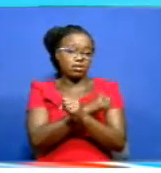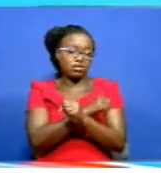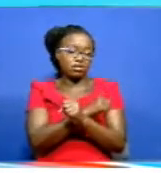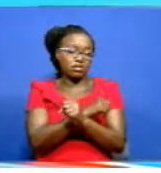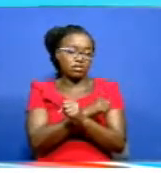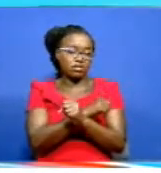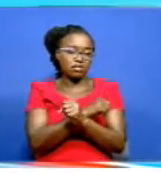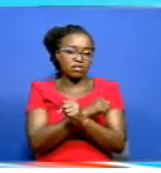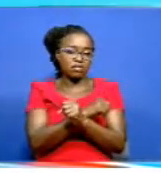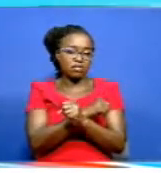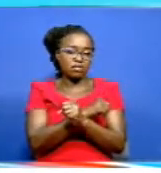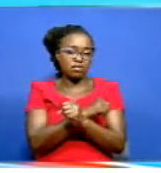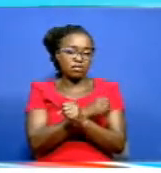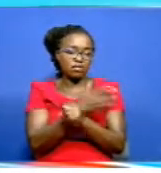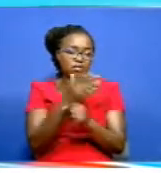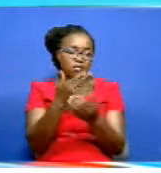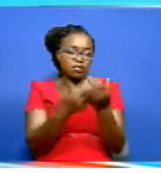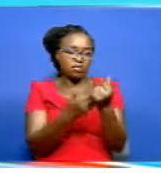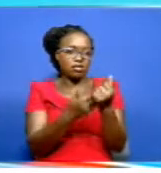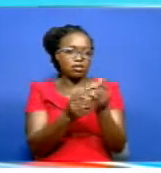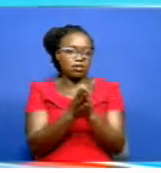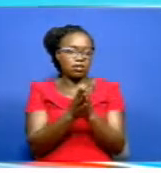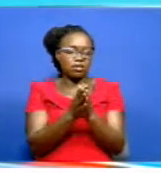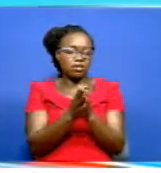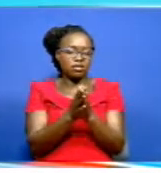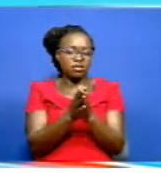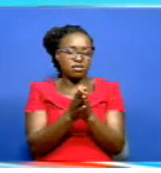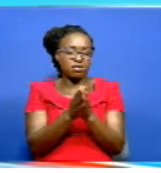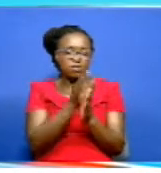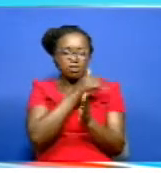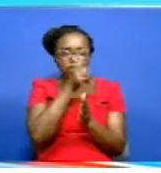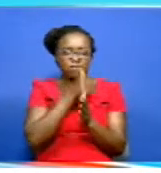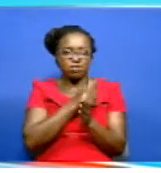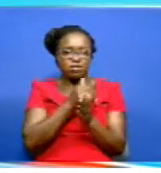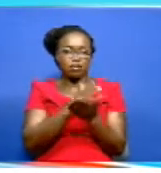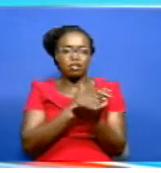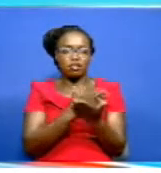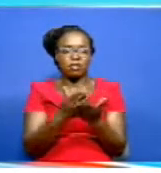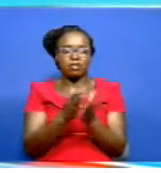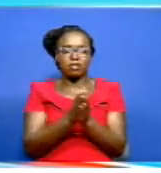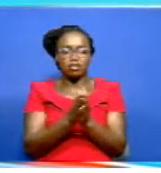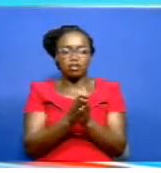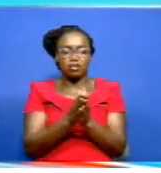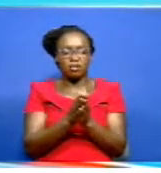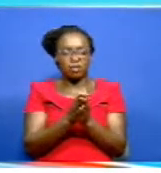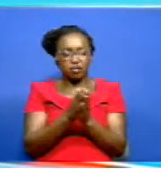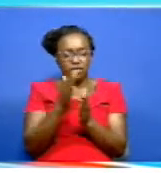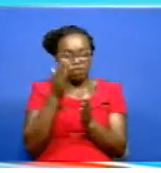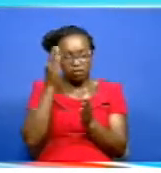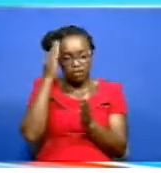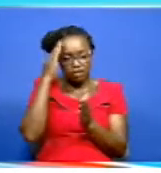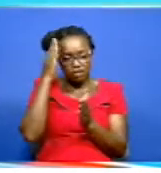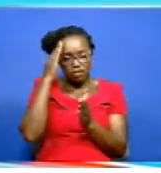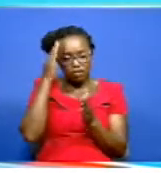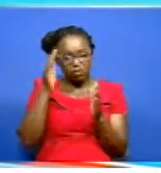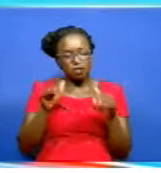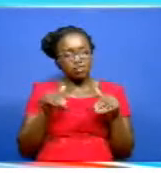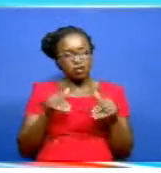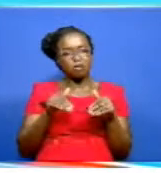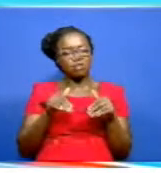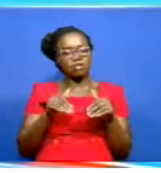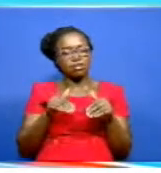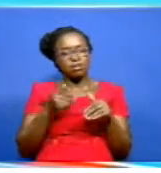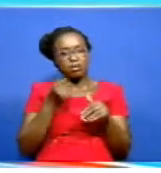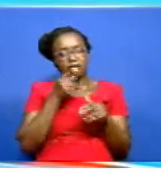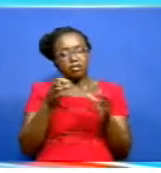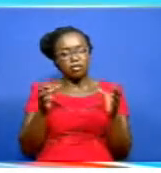talked about they will be partnering with even the private sector. And of course, we will be waiting. And of course, pharmaceutical companies